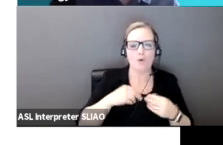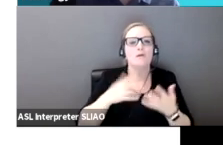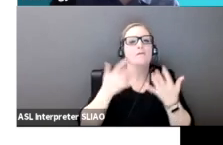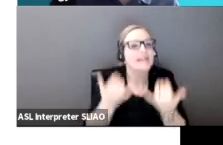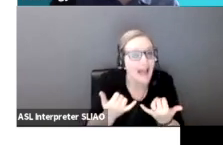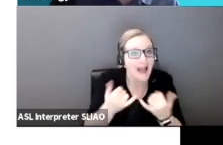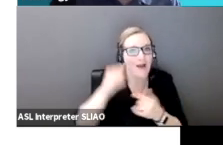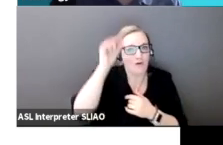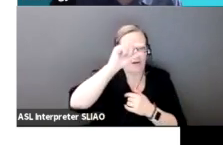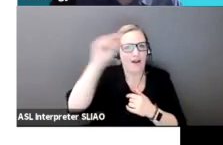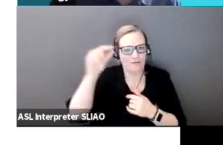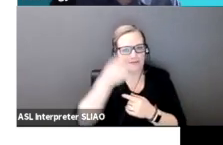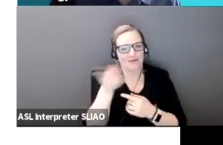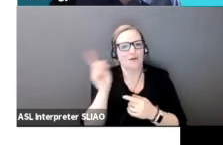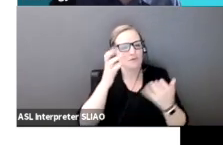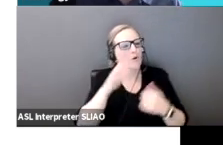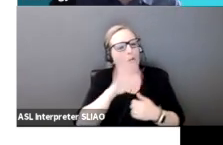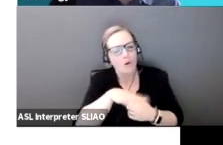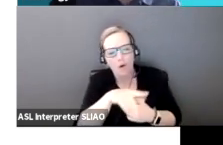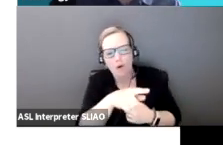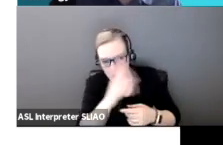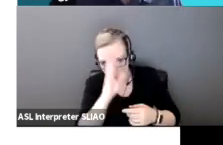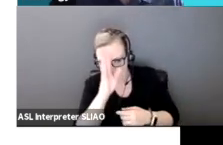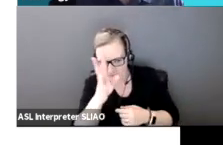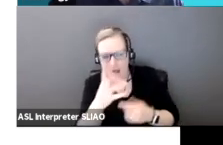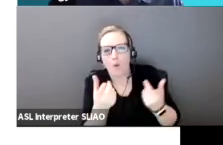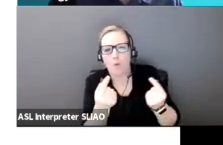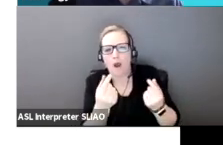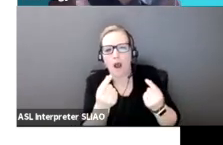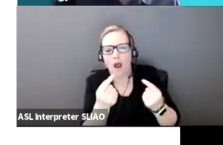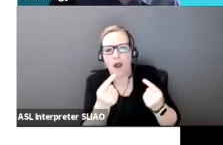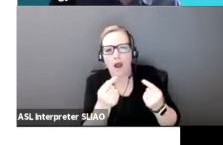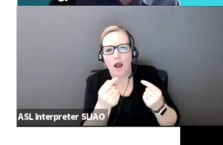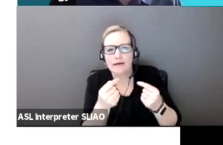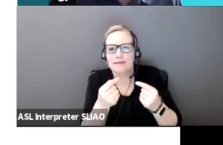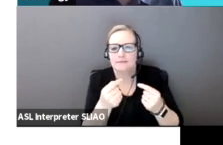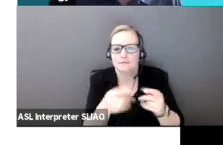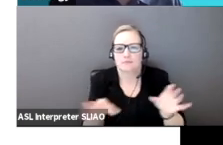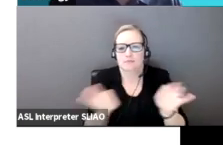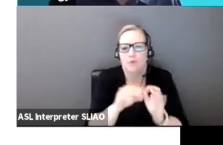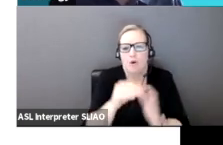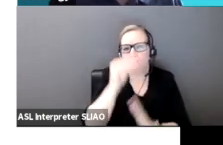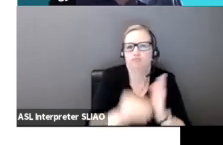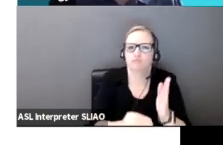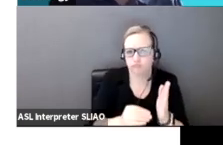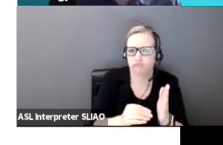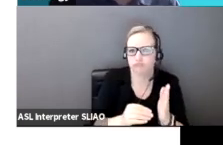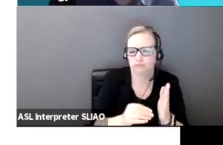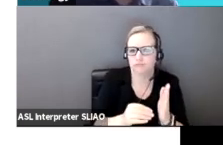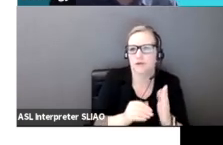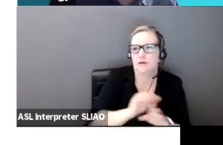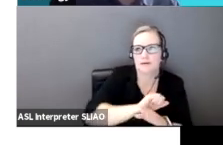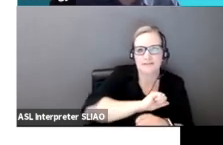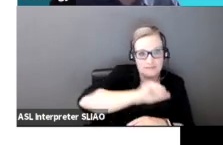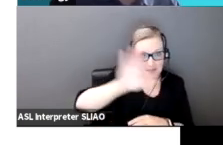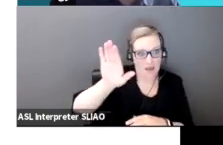you to disclose in exchange the invention so that further generations can be helped by